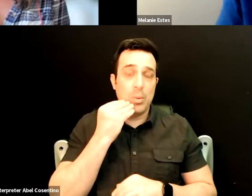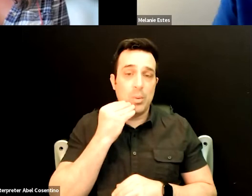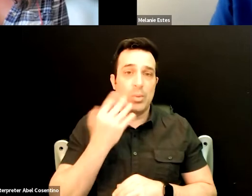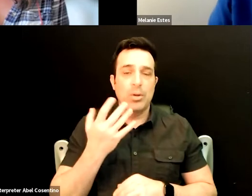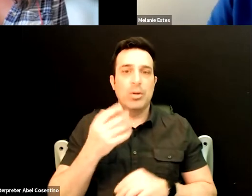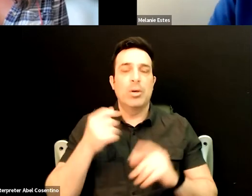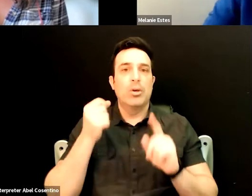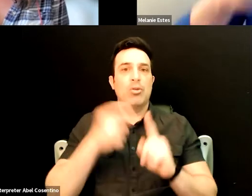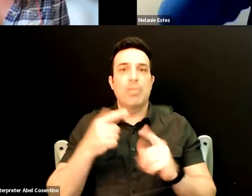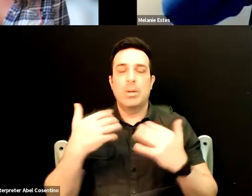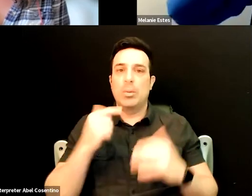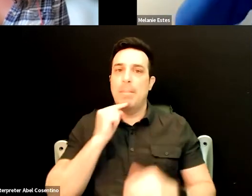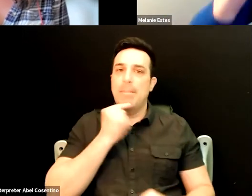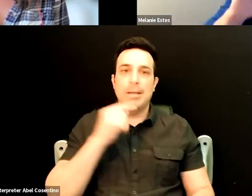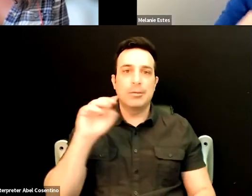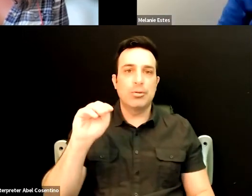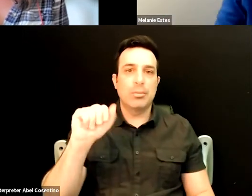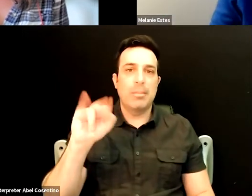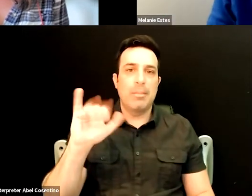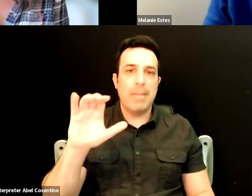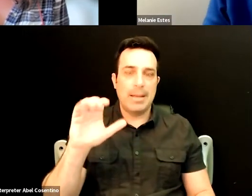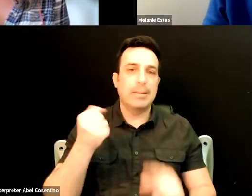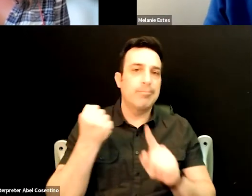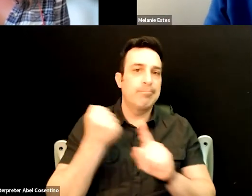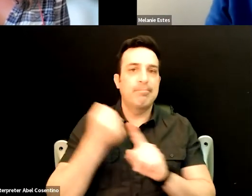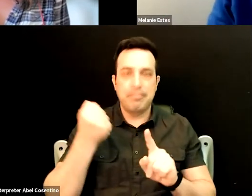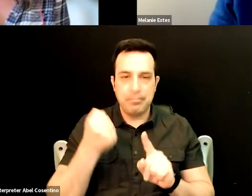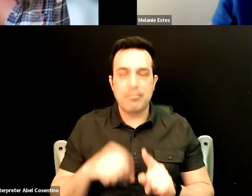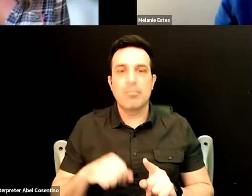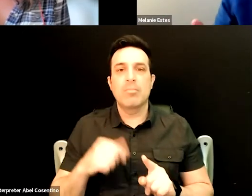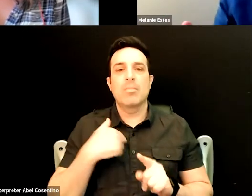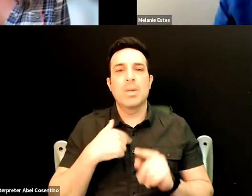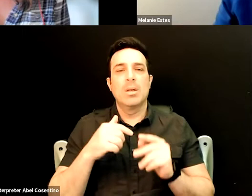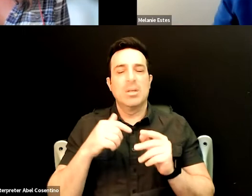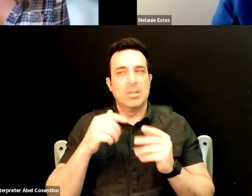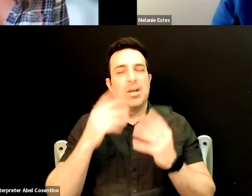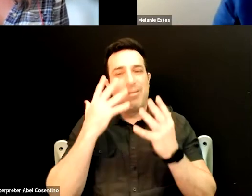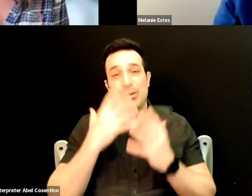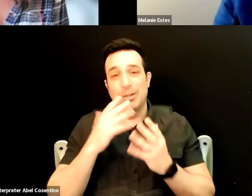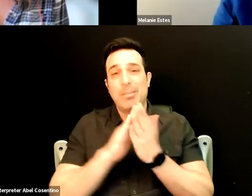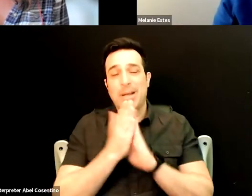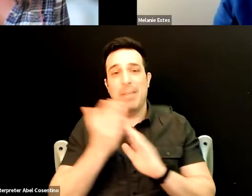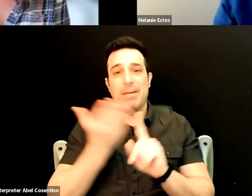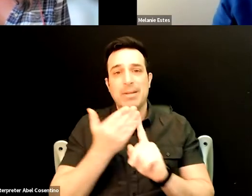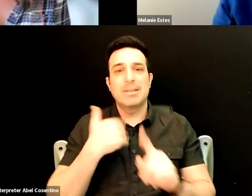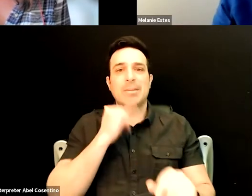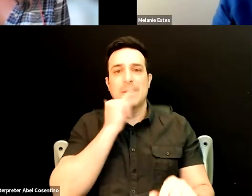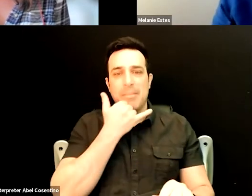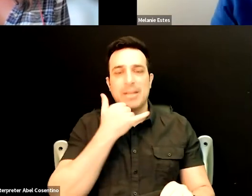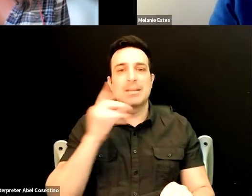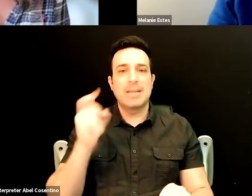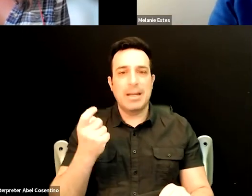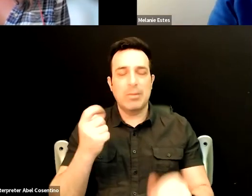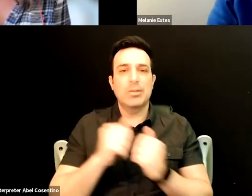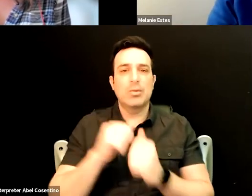a major manic episode. So unfortunately, I became convinced that I had been misdiagnosed with bipolar